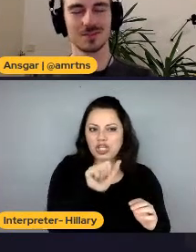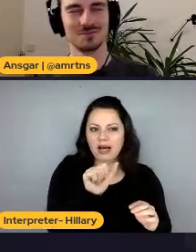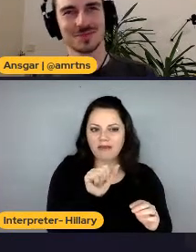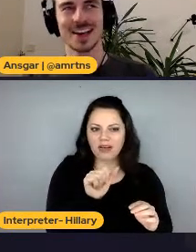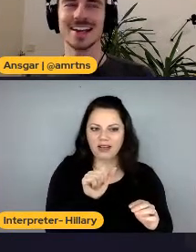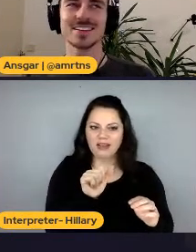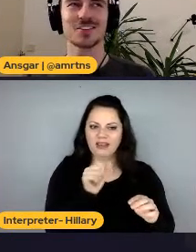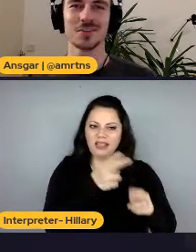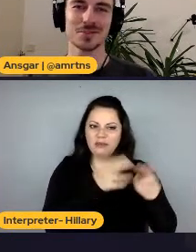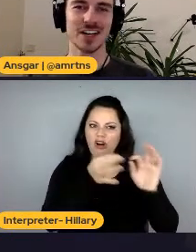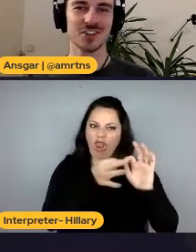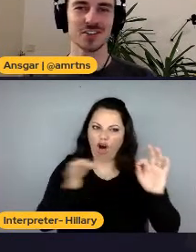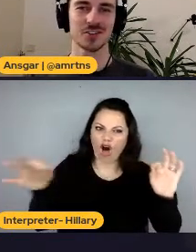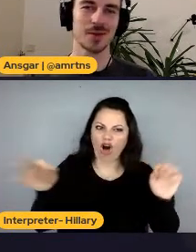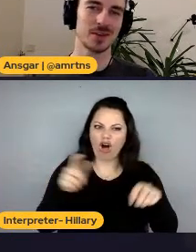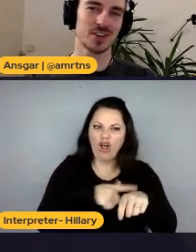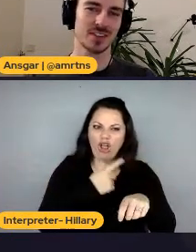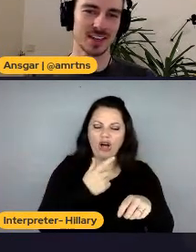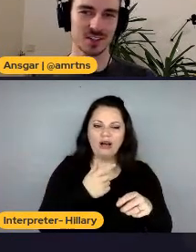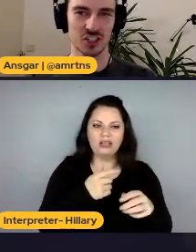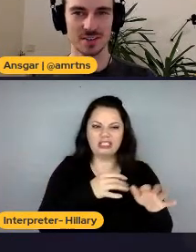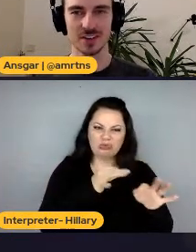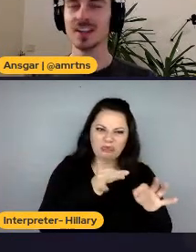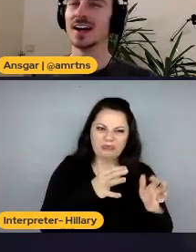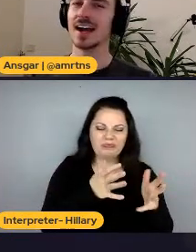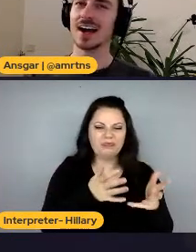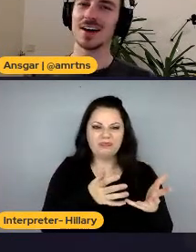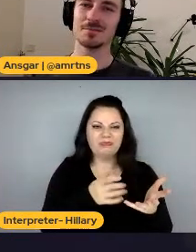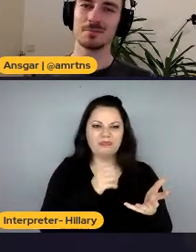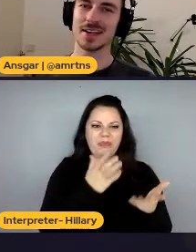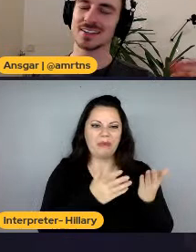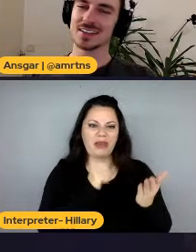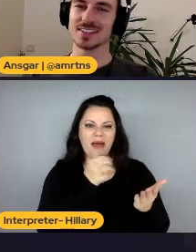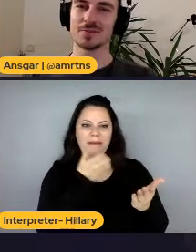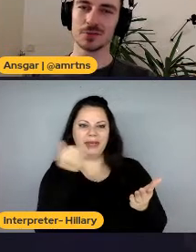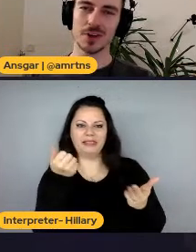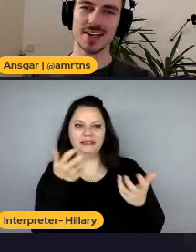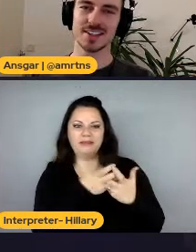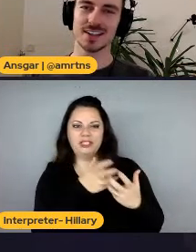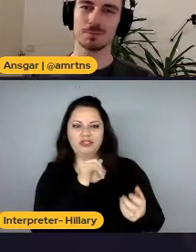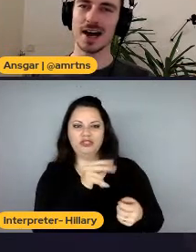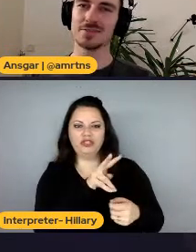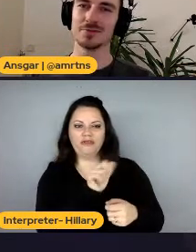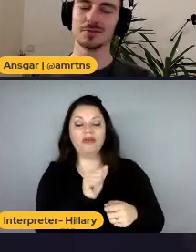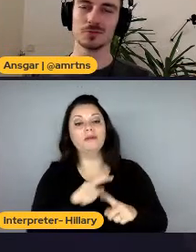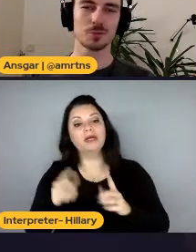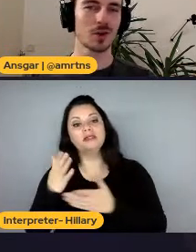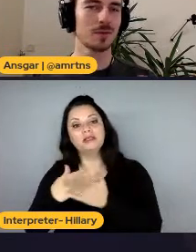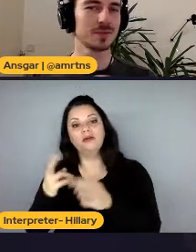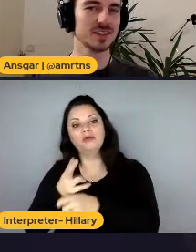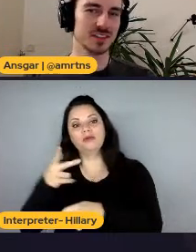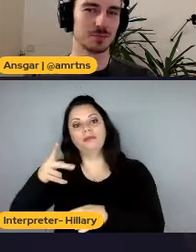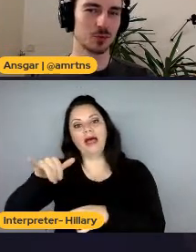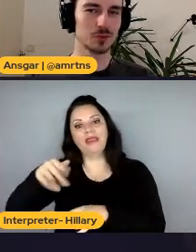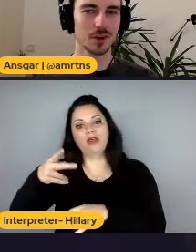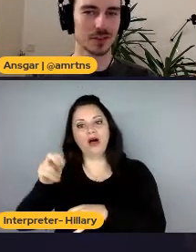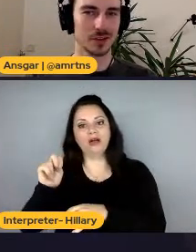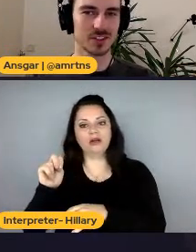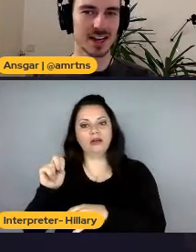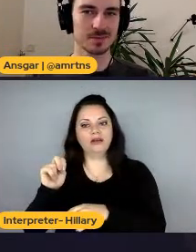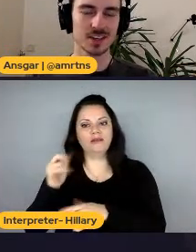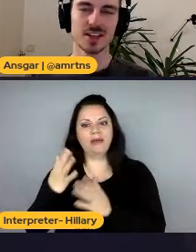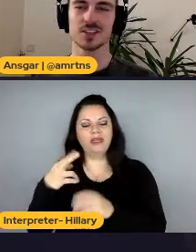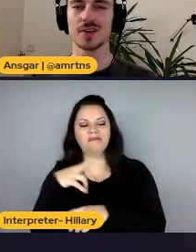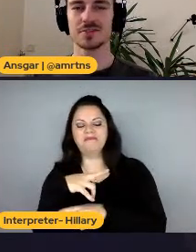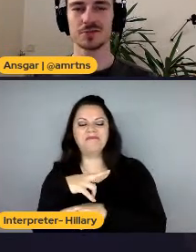and kind of descriptive actually, so maybe not that Java. But someone writing Python would probably disapprove of